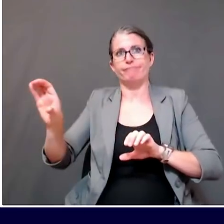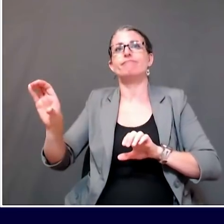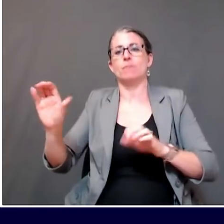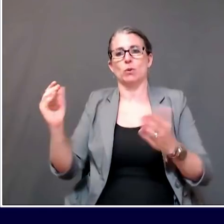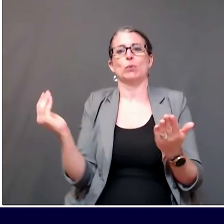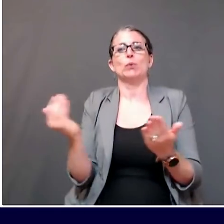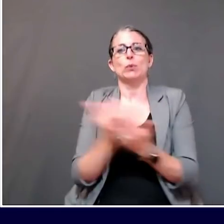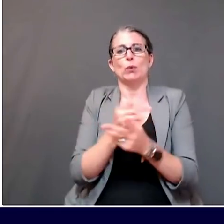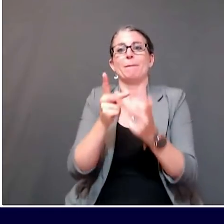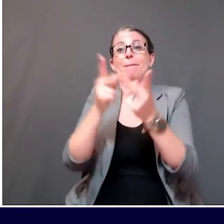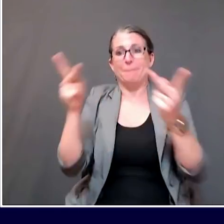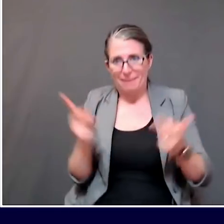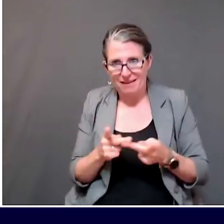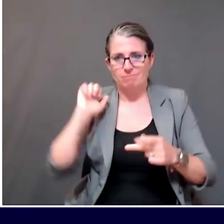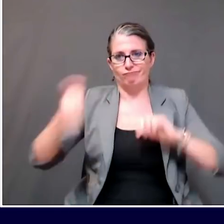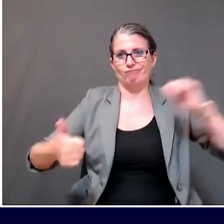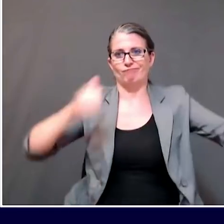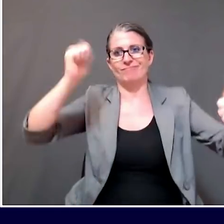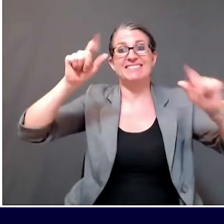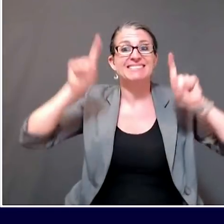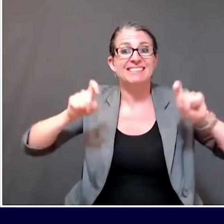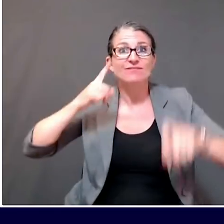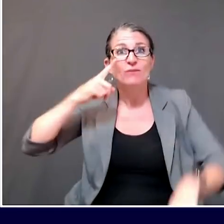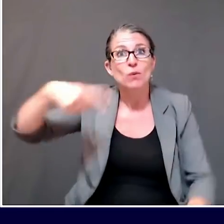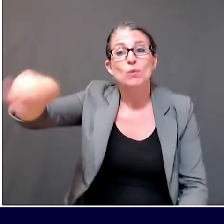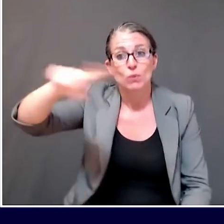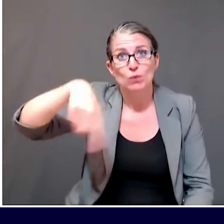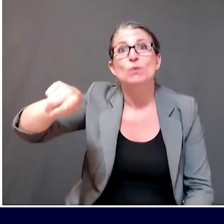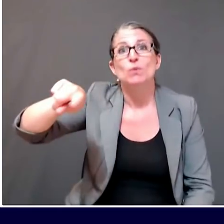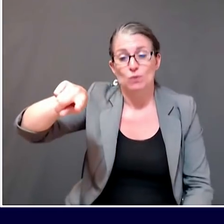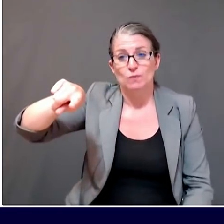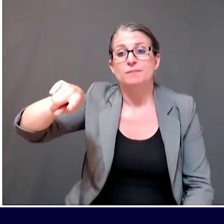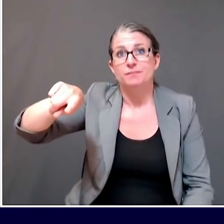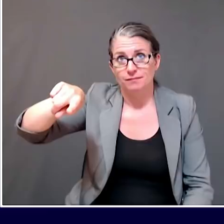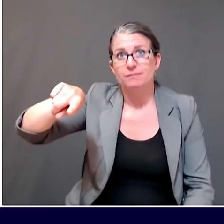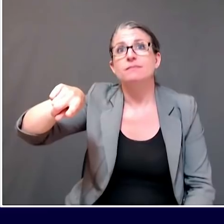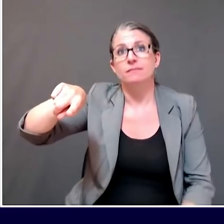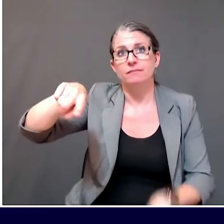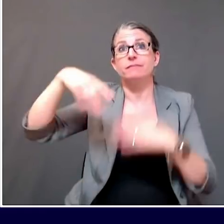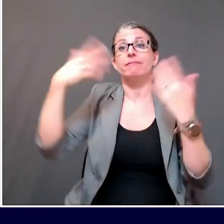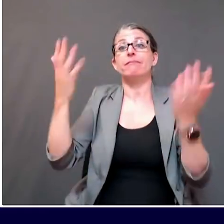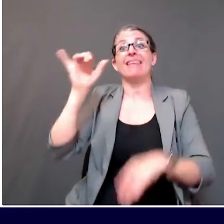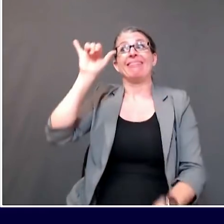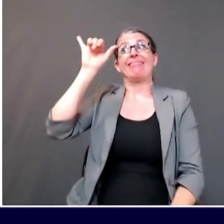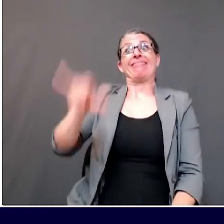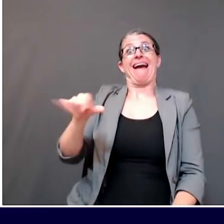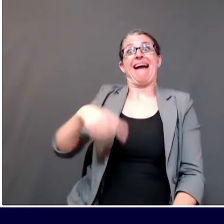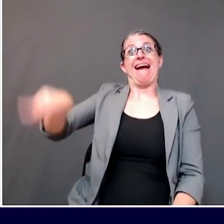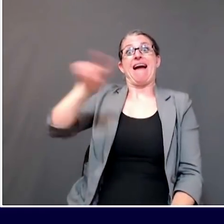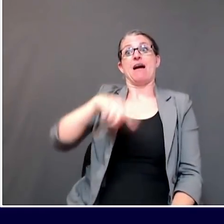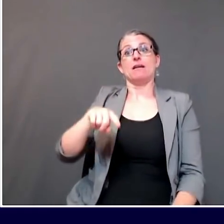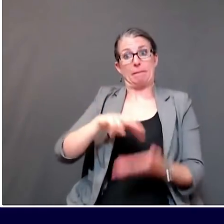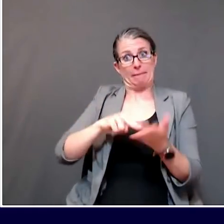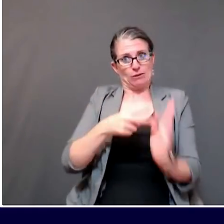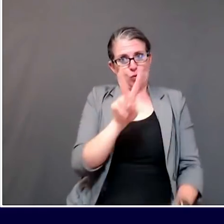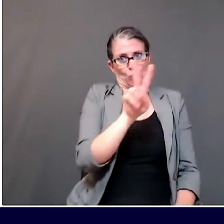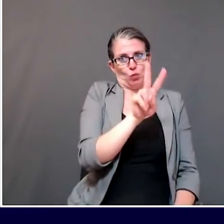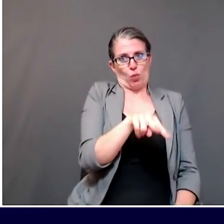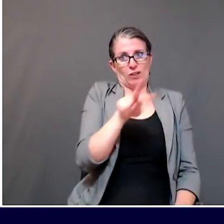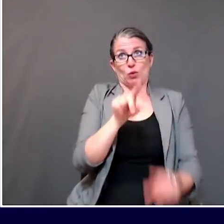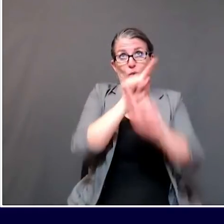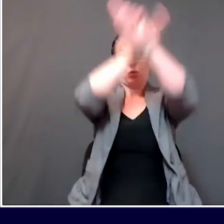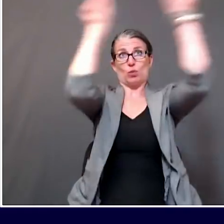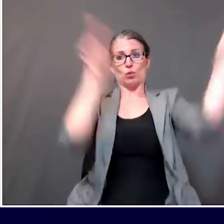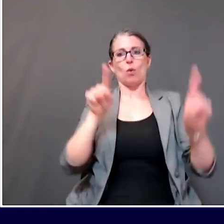samples to the Maine CDC's Health and Environmental Testing Laboratory, or HEDL, for testing. They